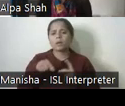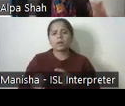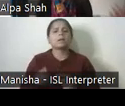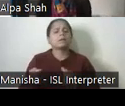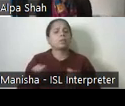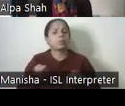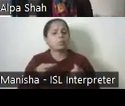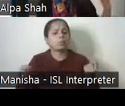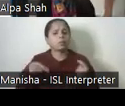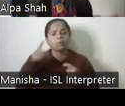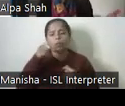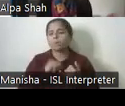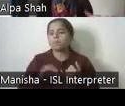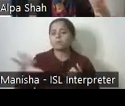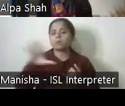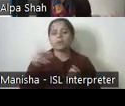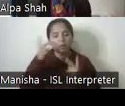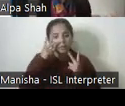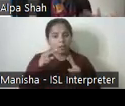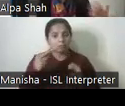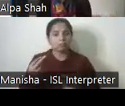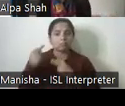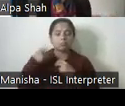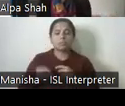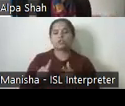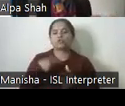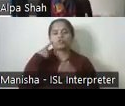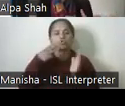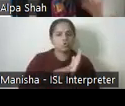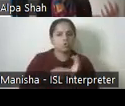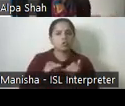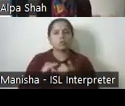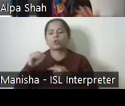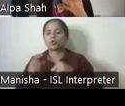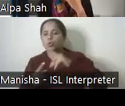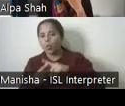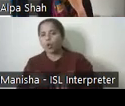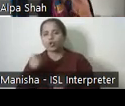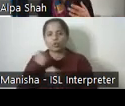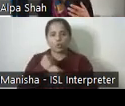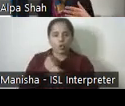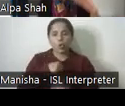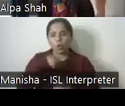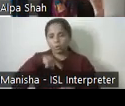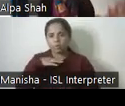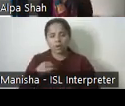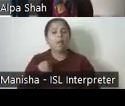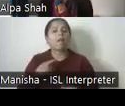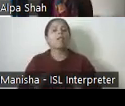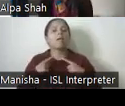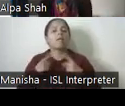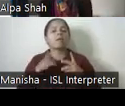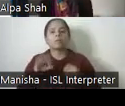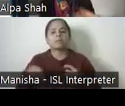away from the state. I'm reminded here of Jim Scott's Art of Not Being Governed, or as I have said, of the Mundas I lived with, kept the